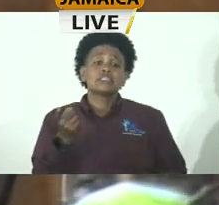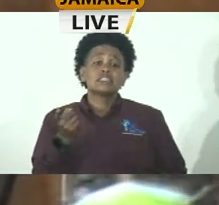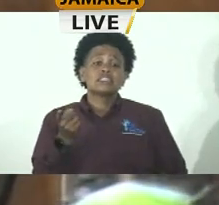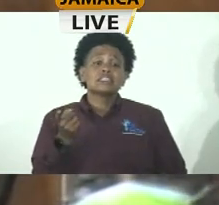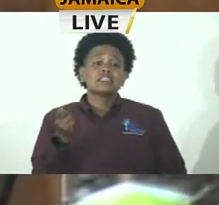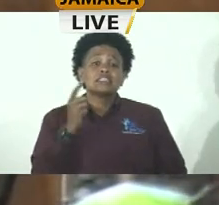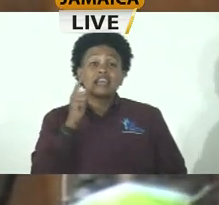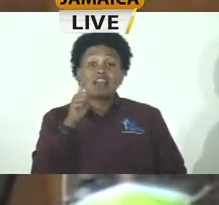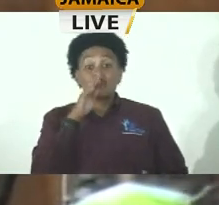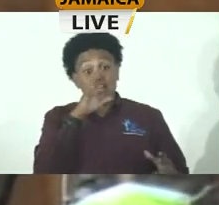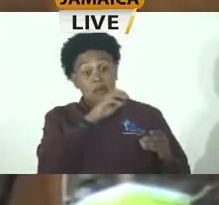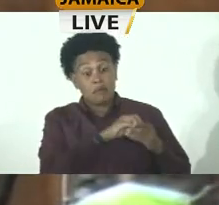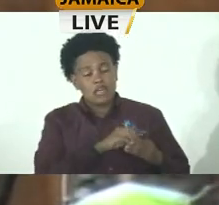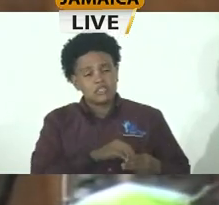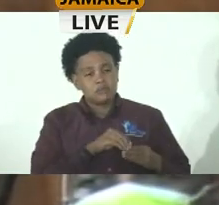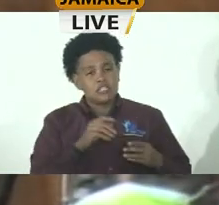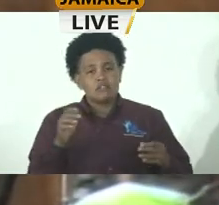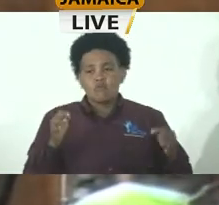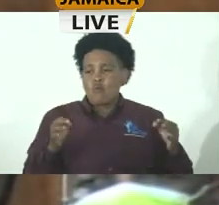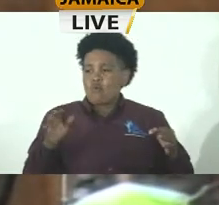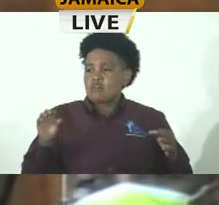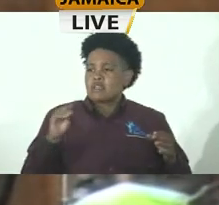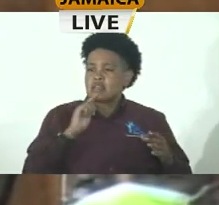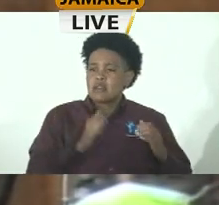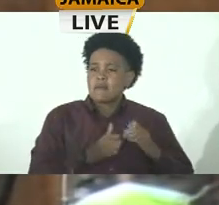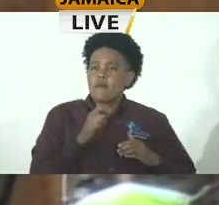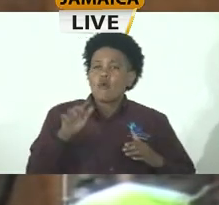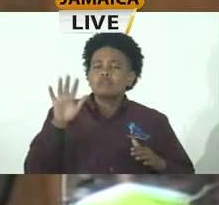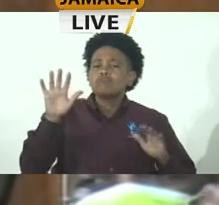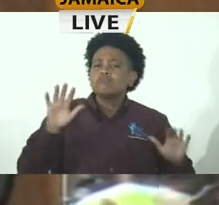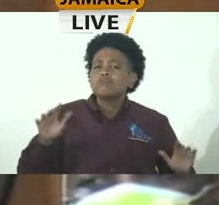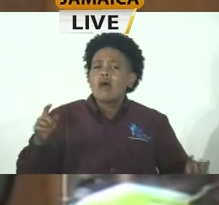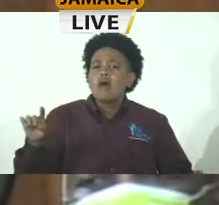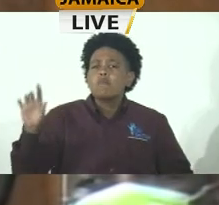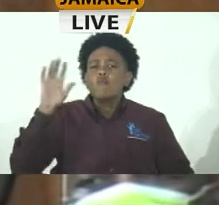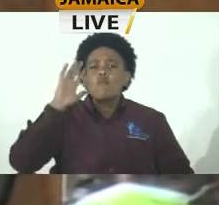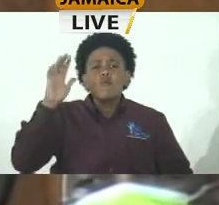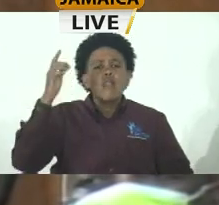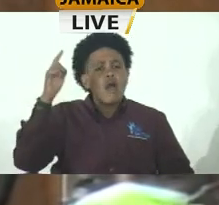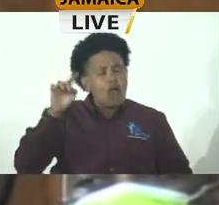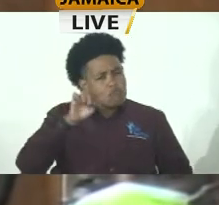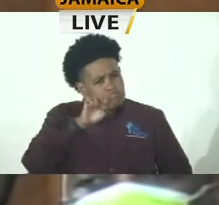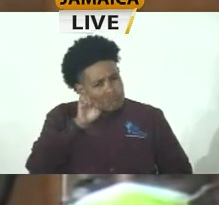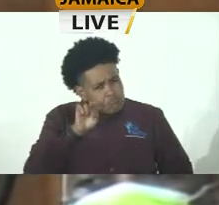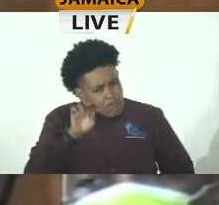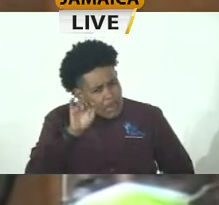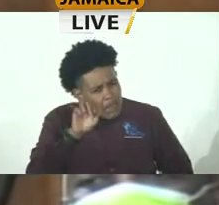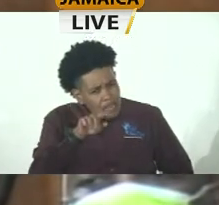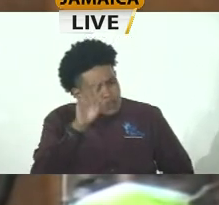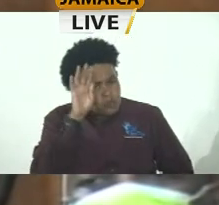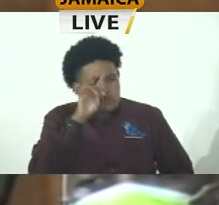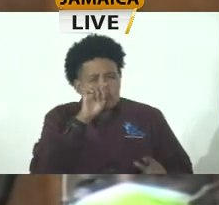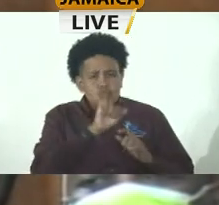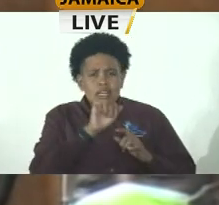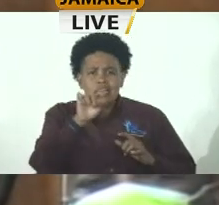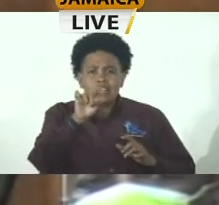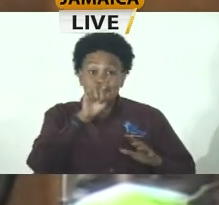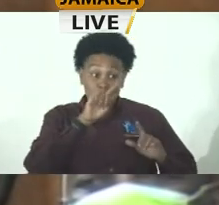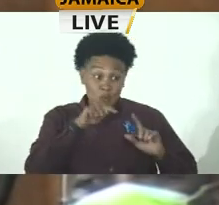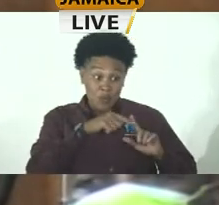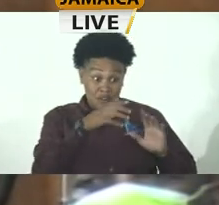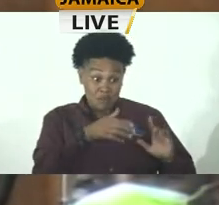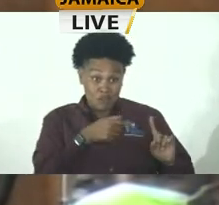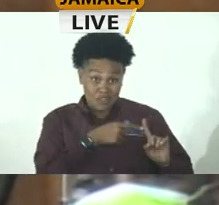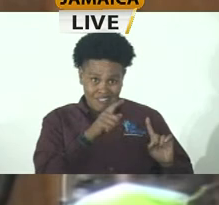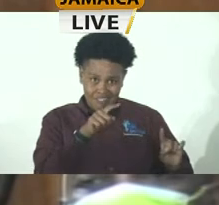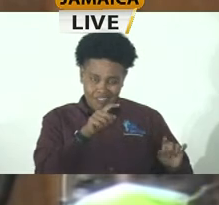participate in the trial in the vast majority of cases there will be cases madam speaker that it will be necessary for the accused to be in